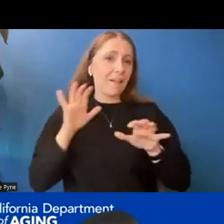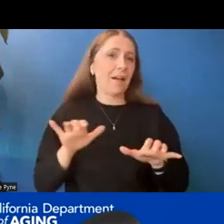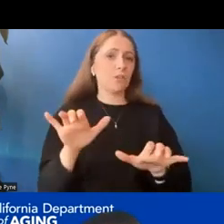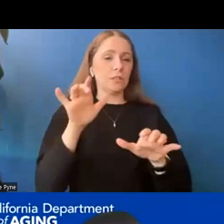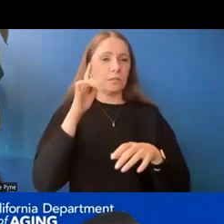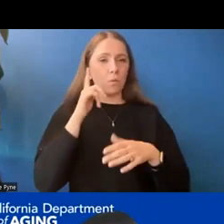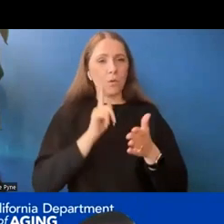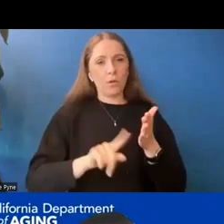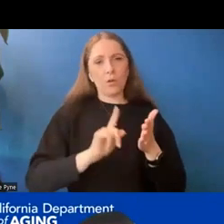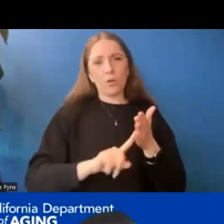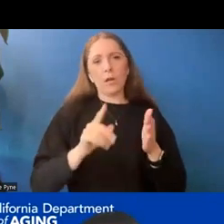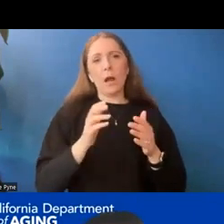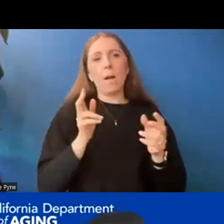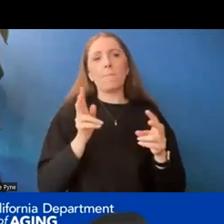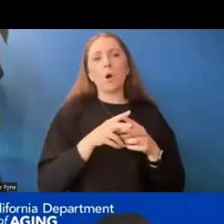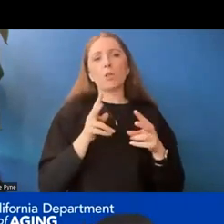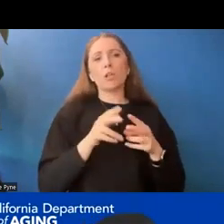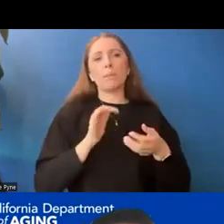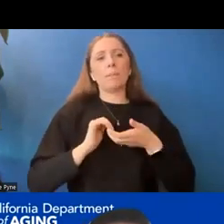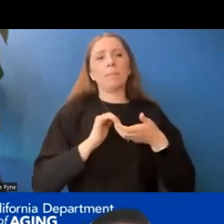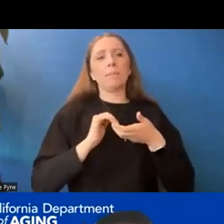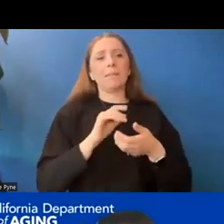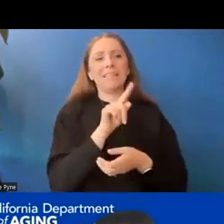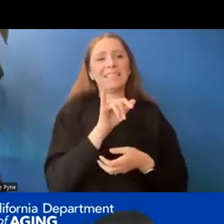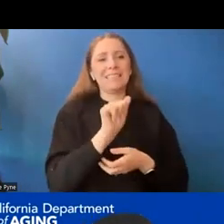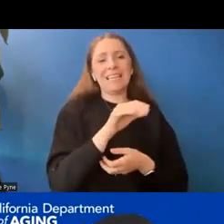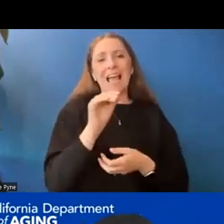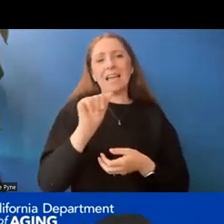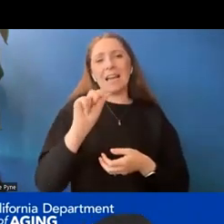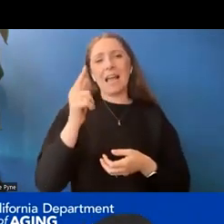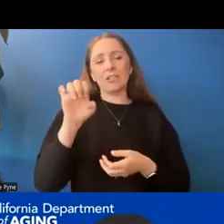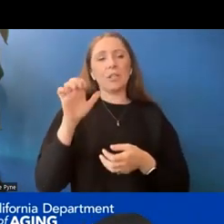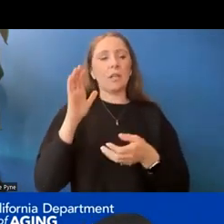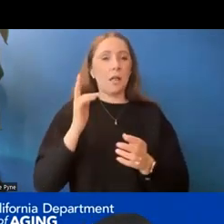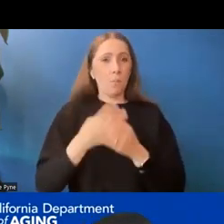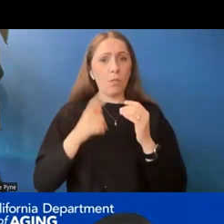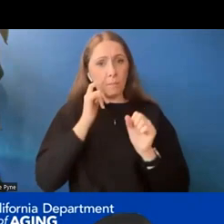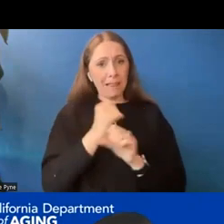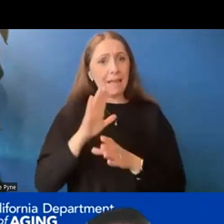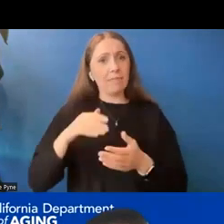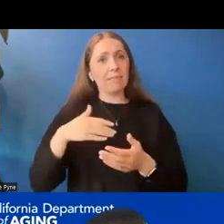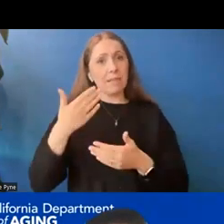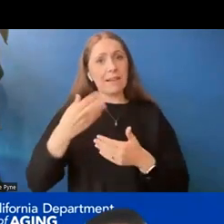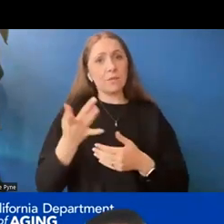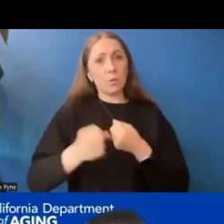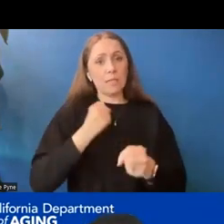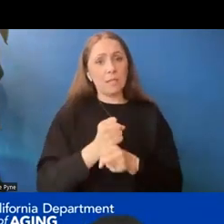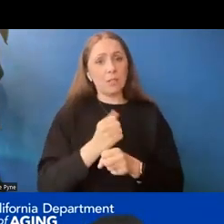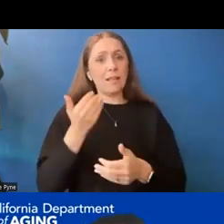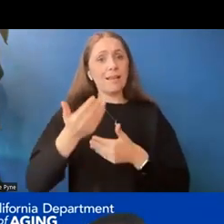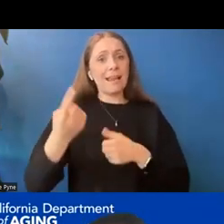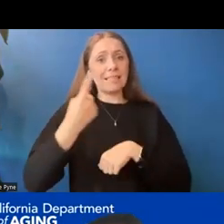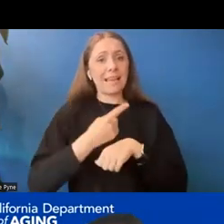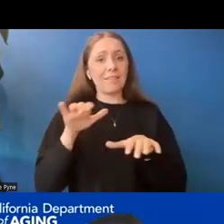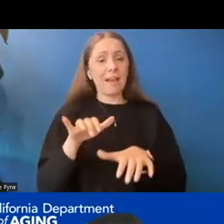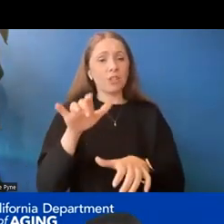research partnership, Zia and David in particular, they presented on the partnership and our plans over the next couple of years. And so now we have our next day of action coming up. And the